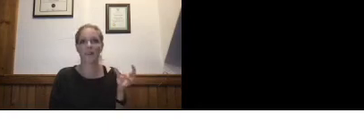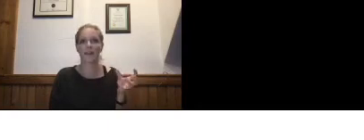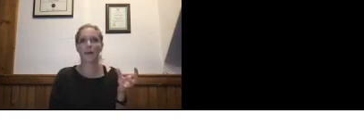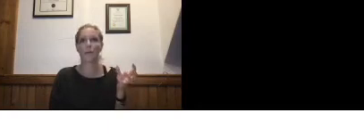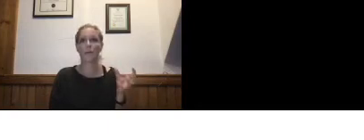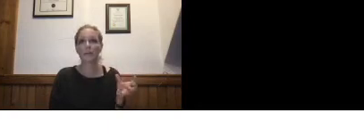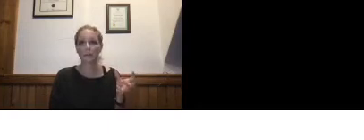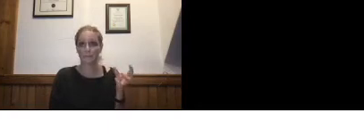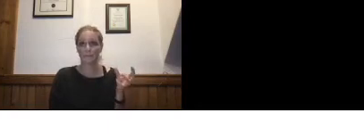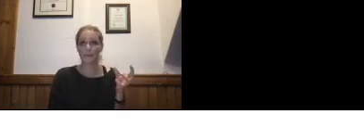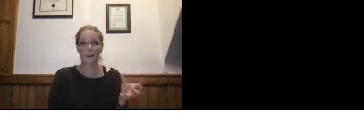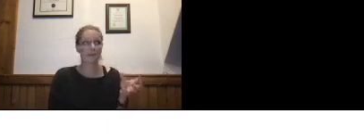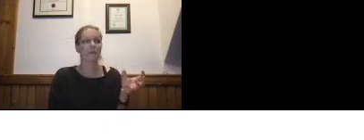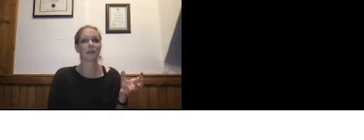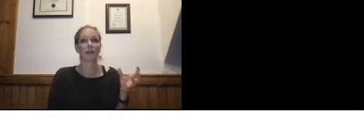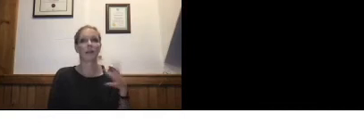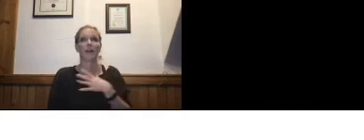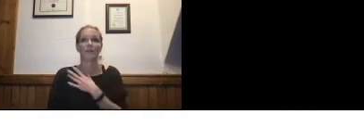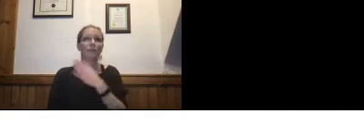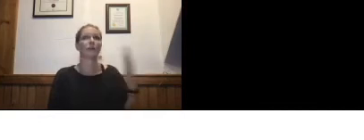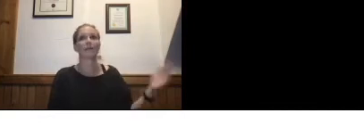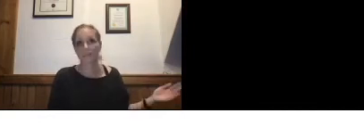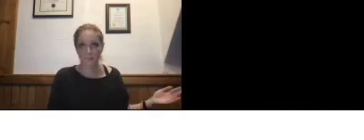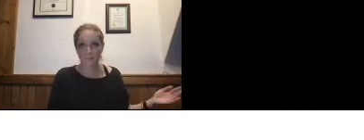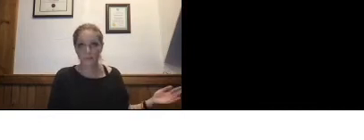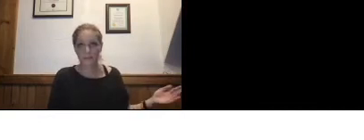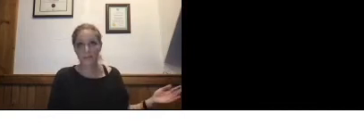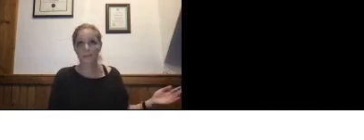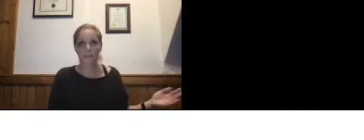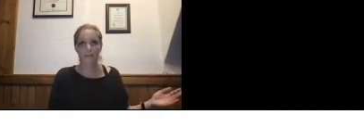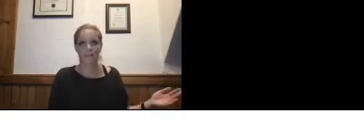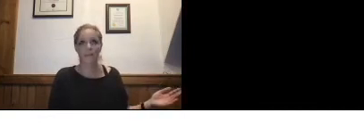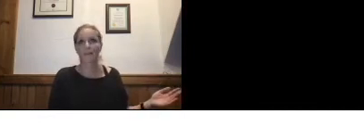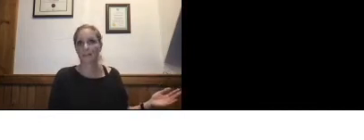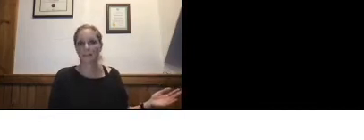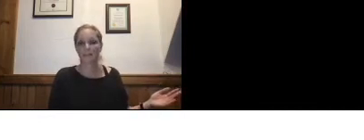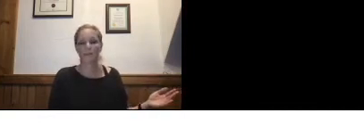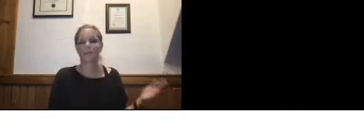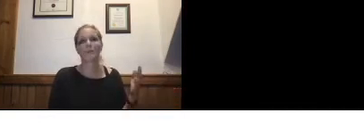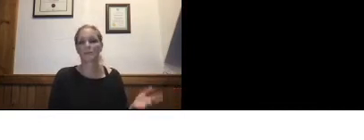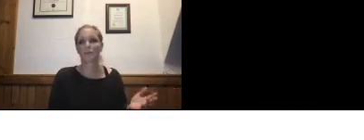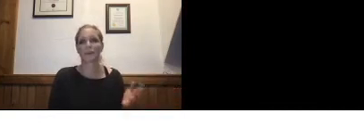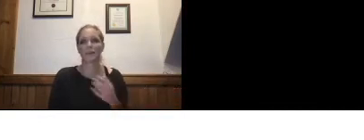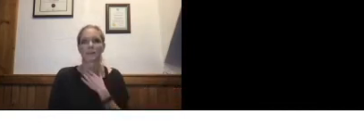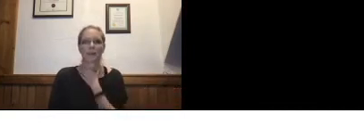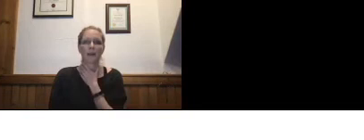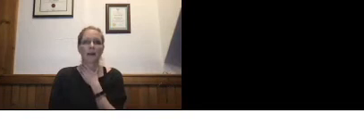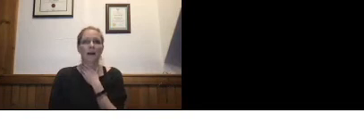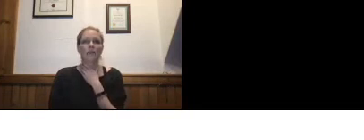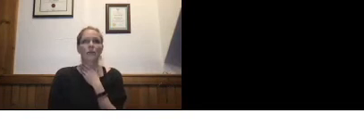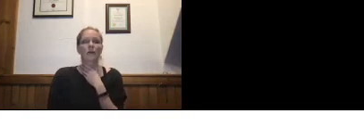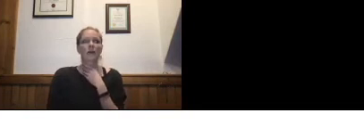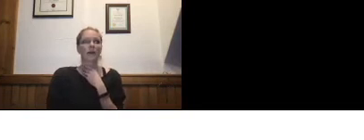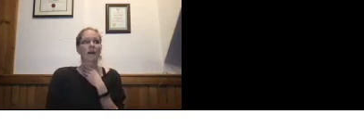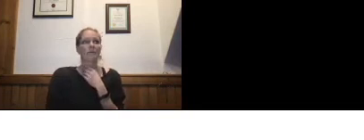proteins, then we could possibly influence symptom onset by decades, which would be so amazing.